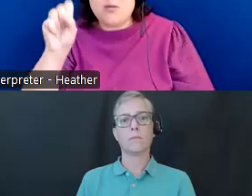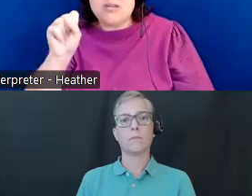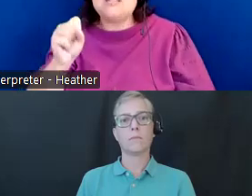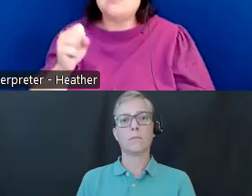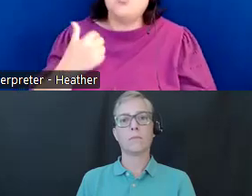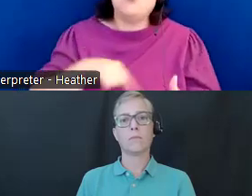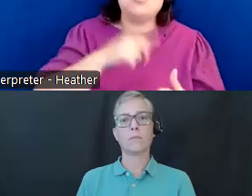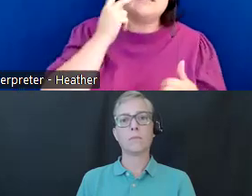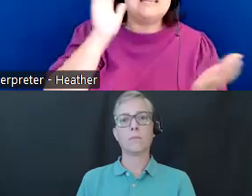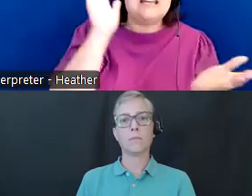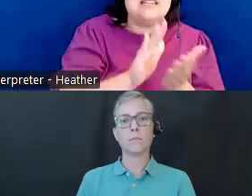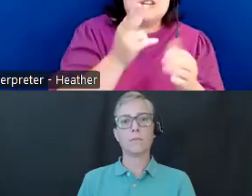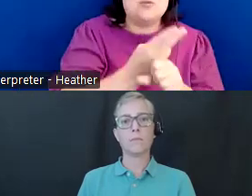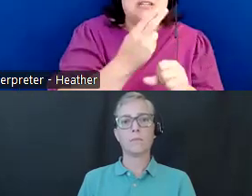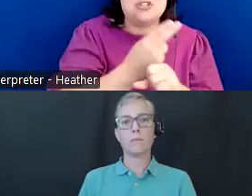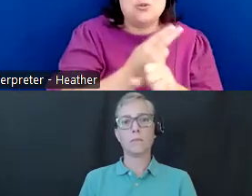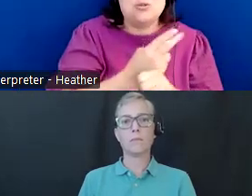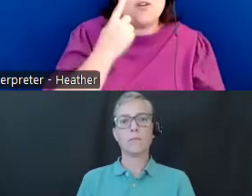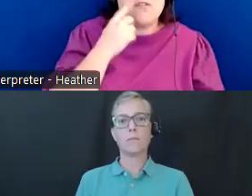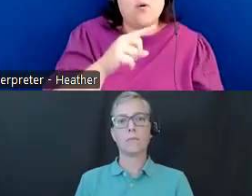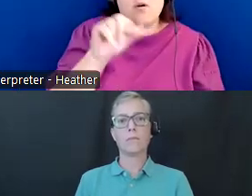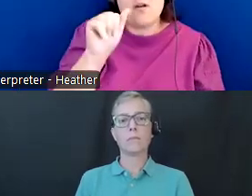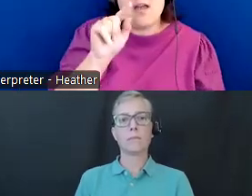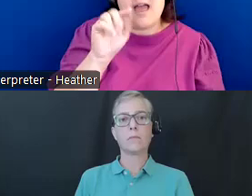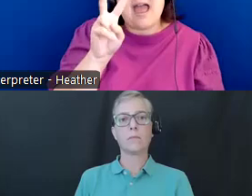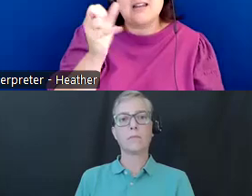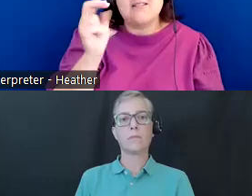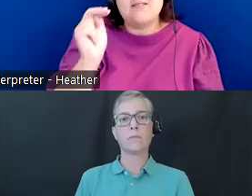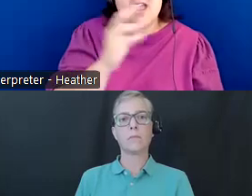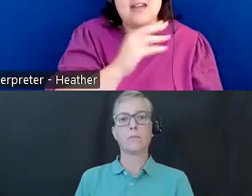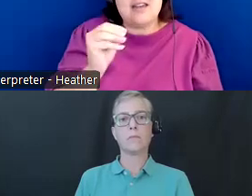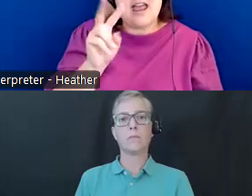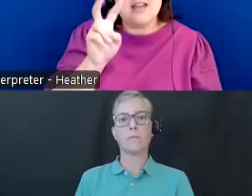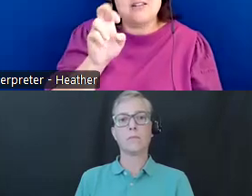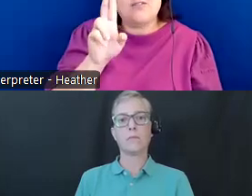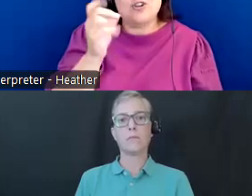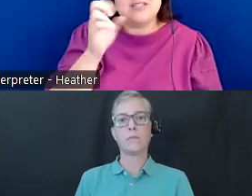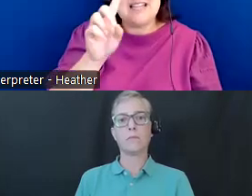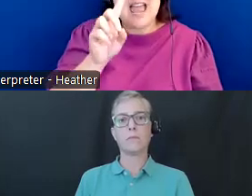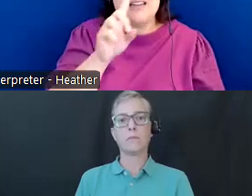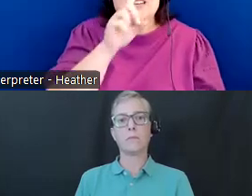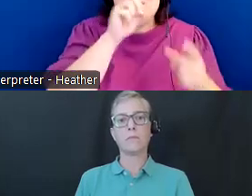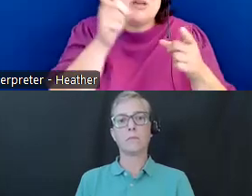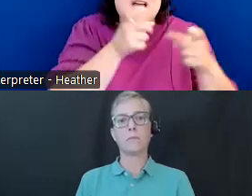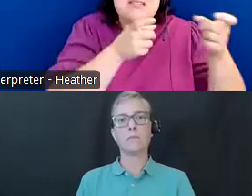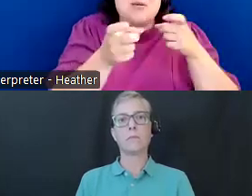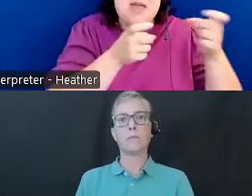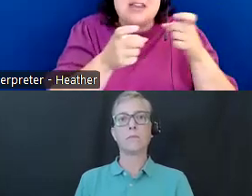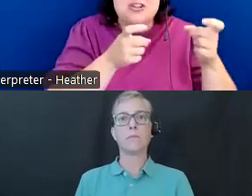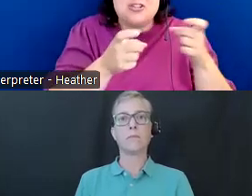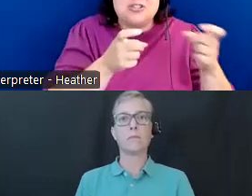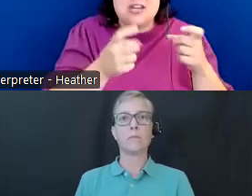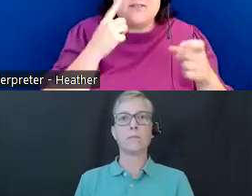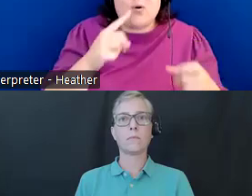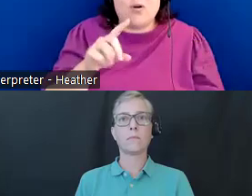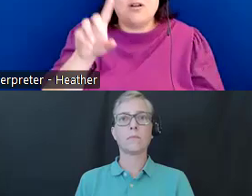Versed because now of the focus and emphasis on managing delirium. Also important, but